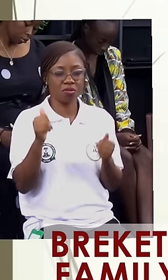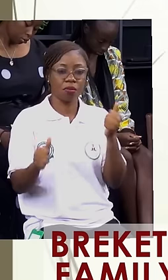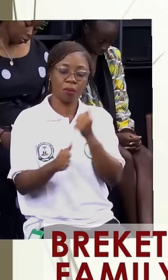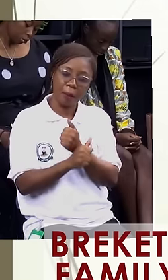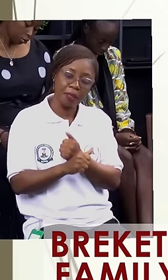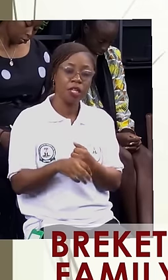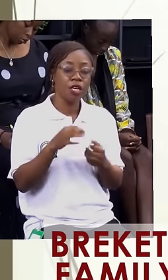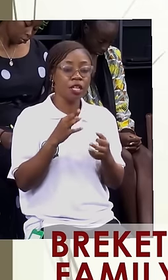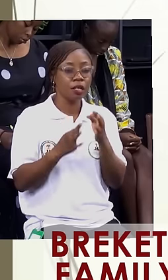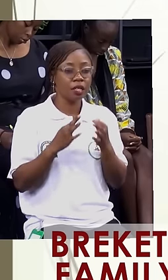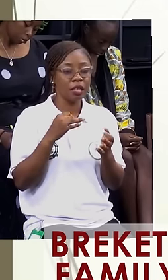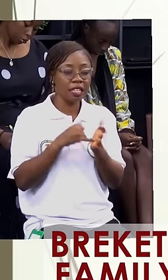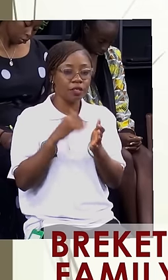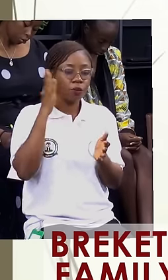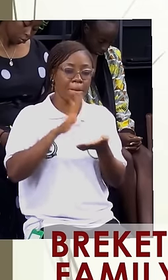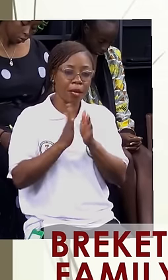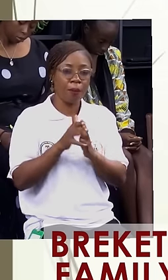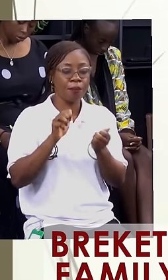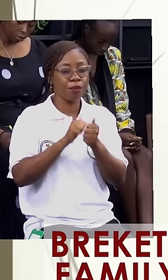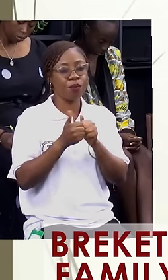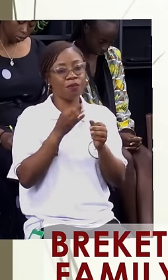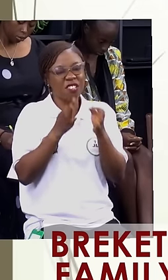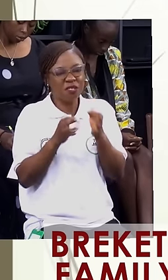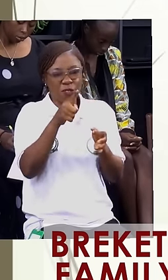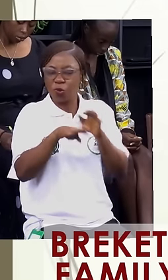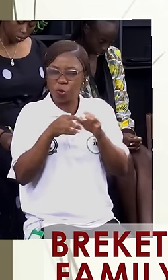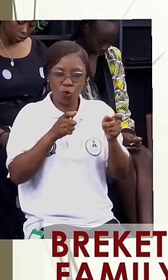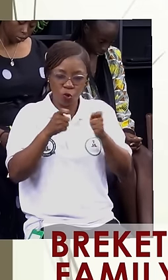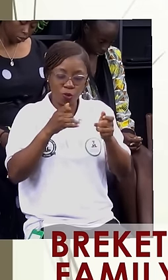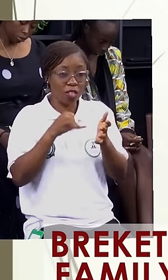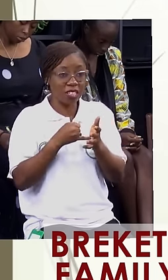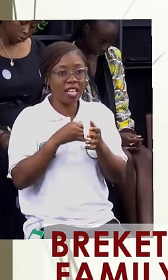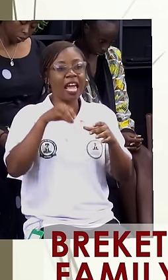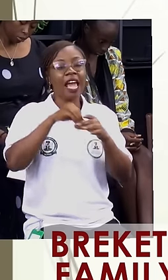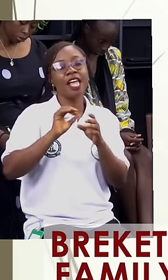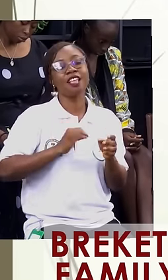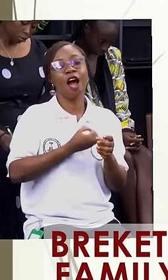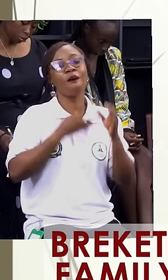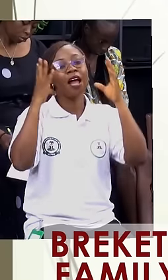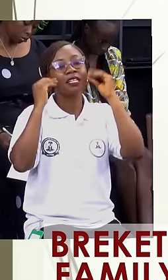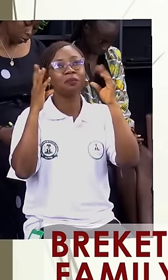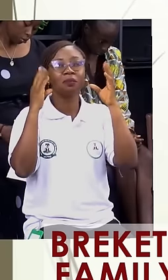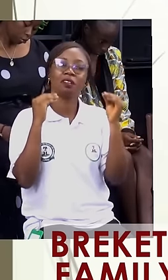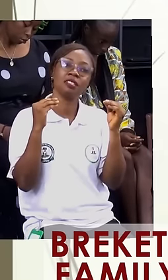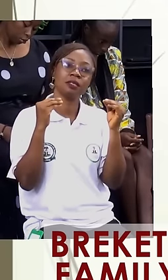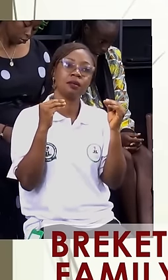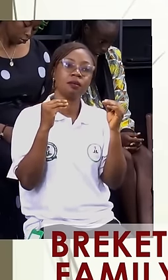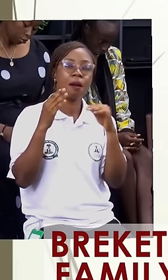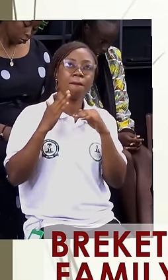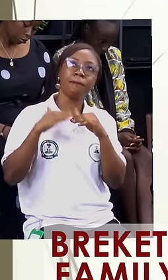becomes a big problem if you are not controlling it. So in our experience, almost more